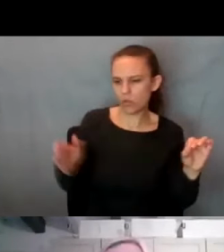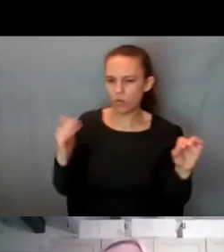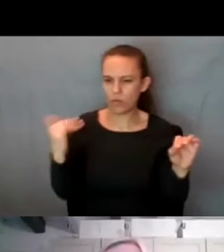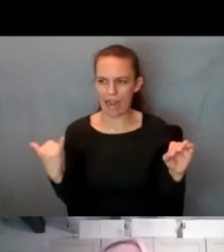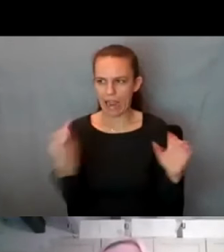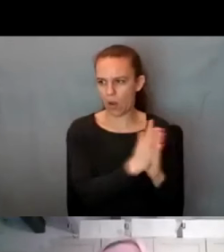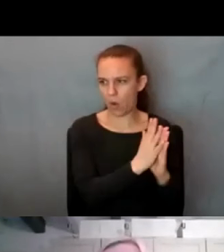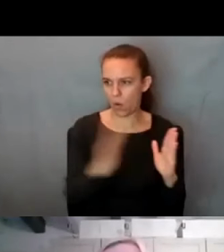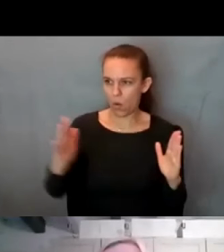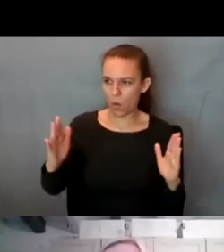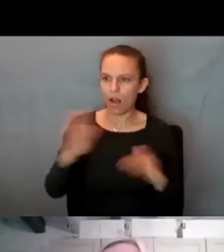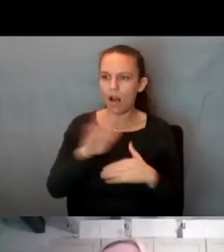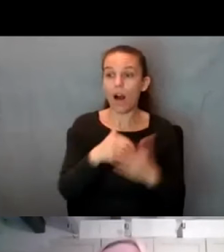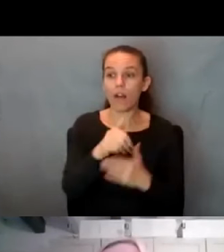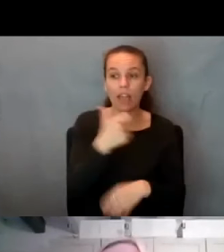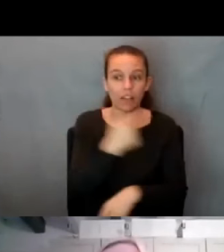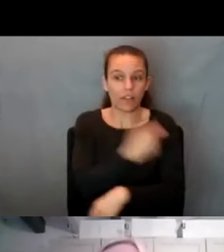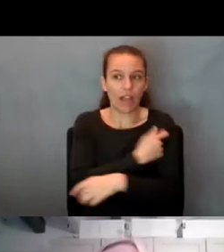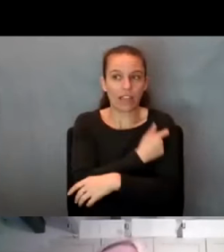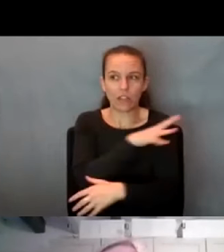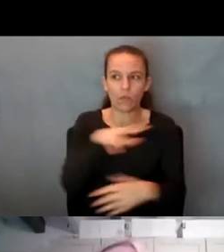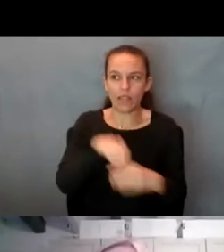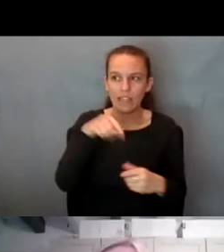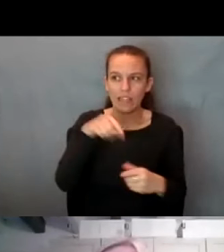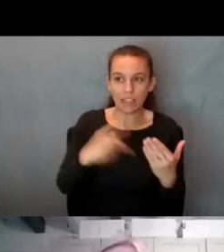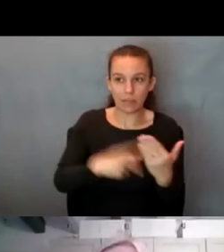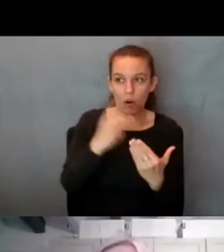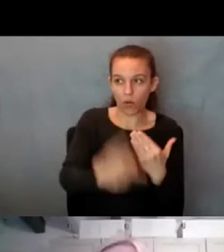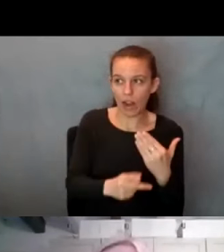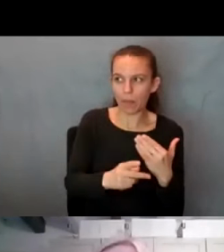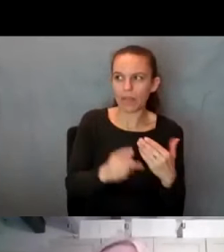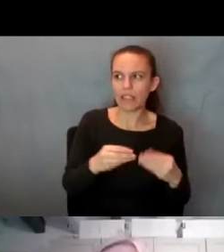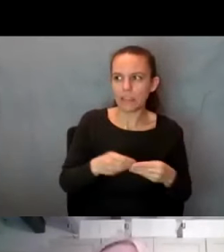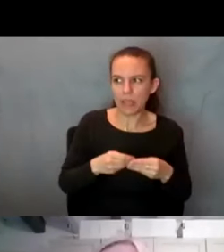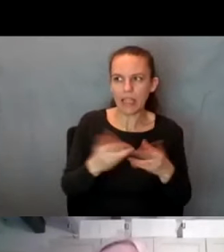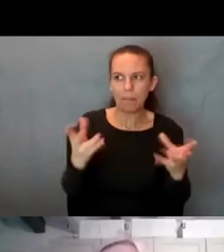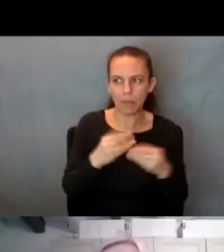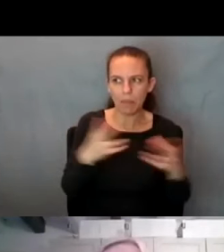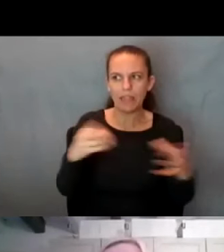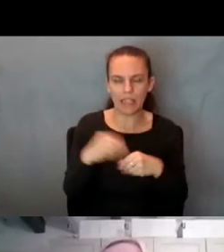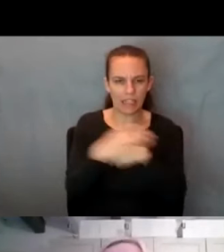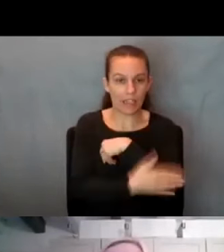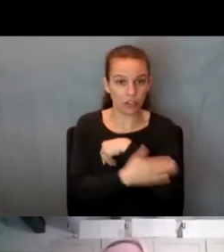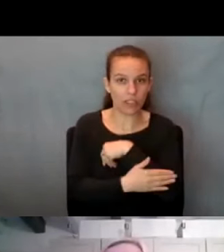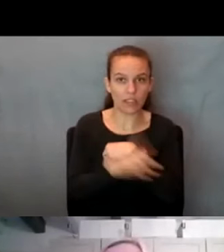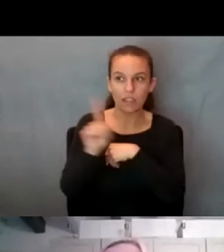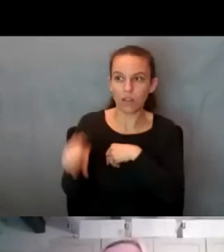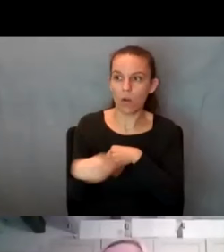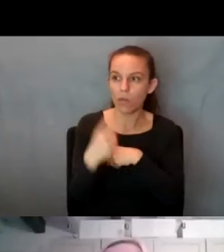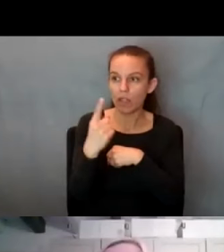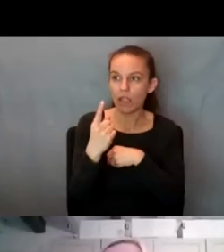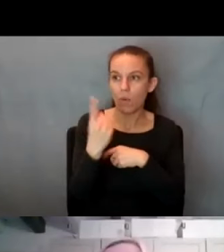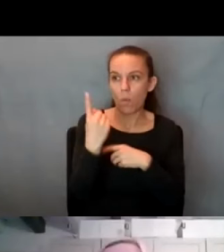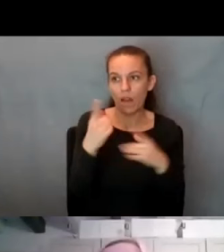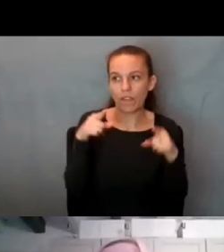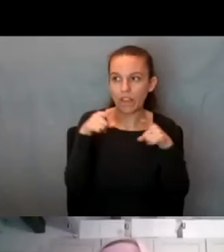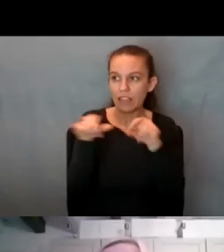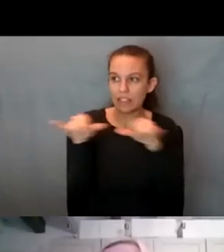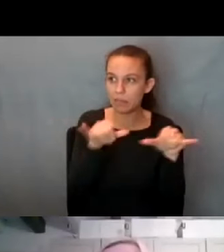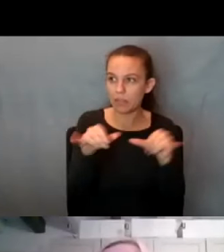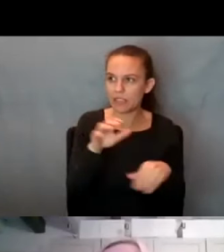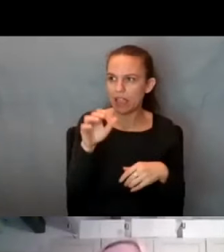within the EPI program being implemented in countries. And the only one looking a bit like the same is